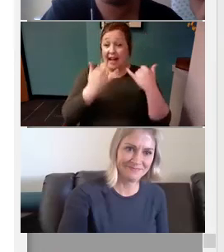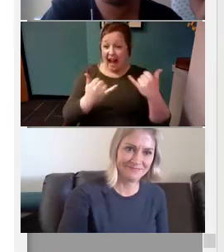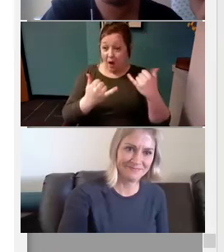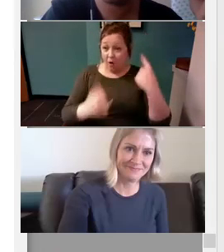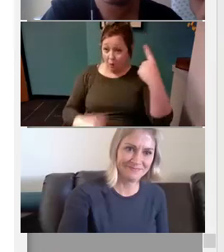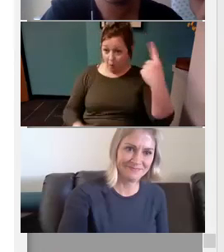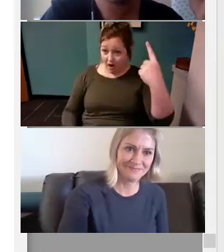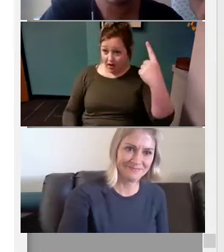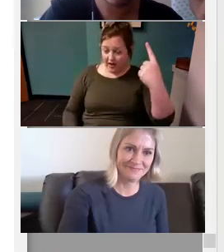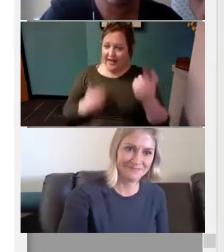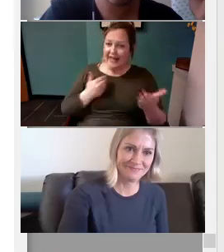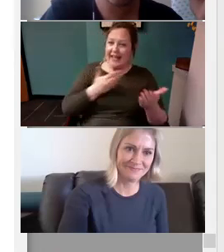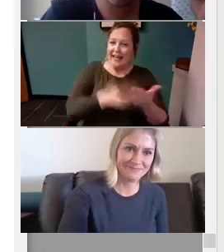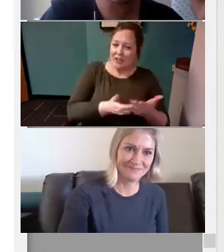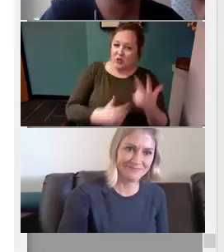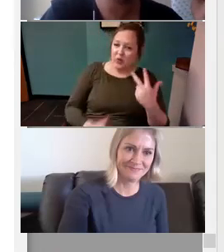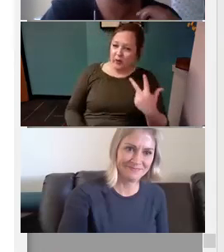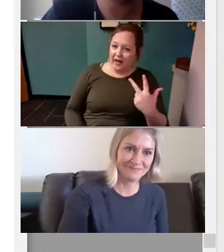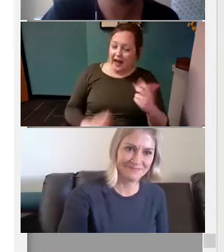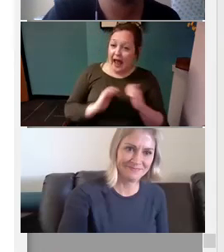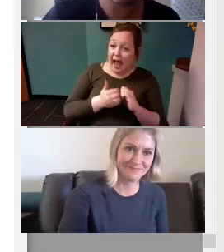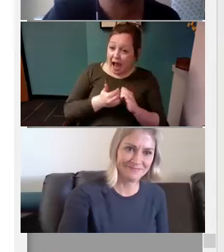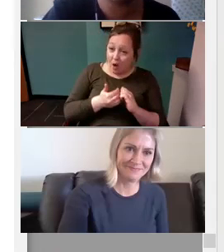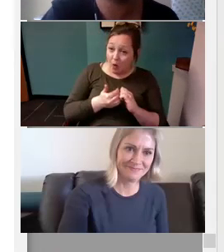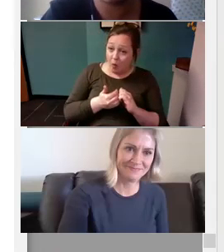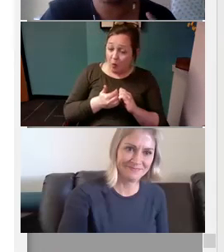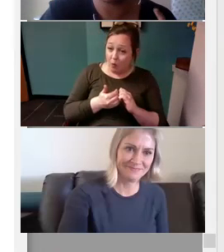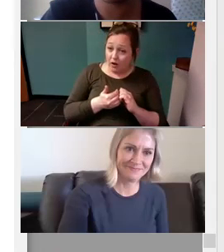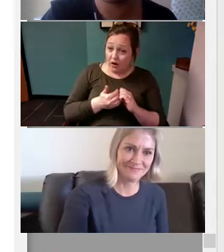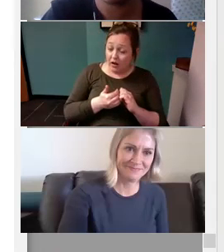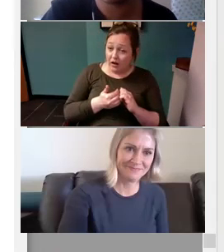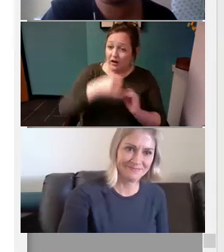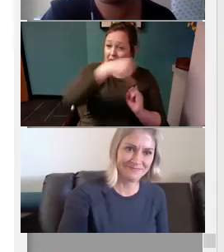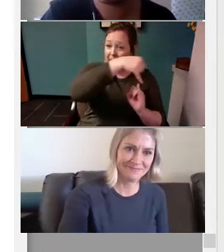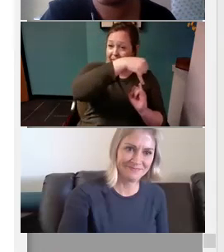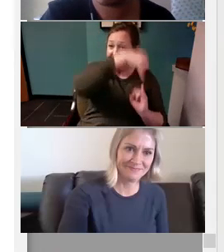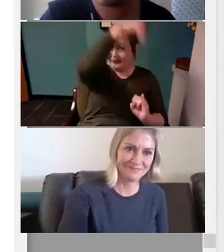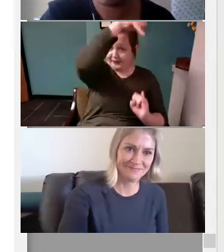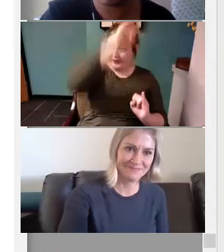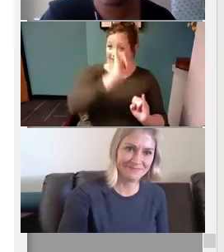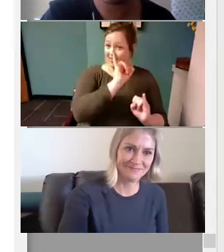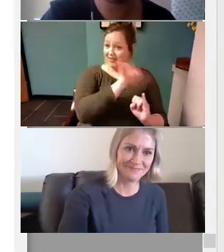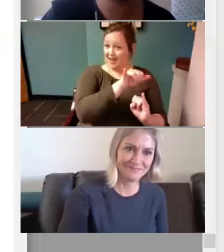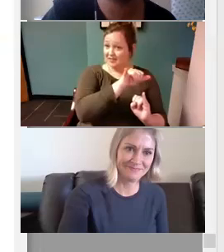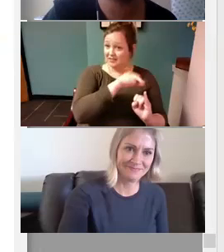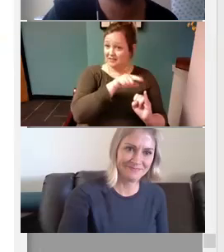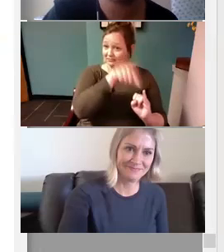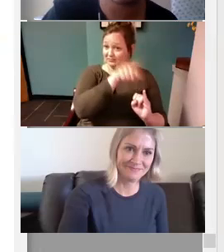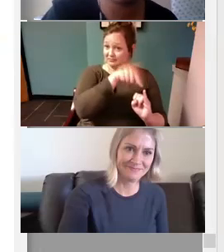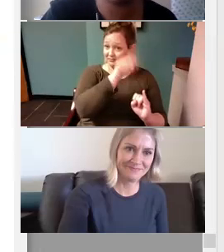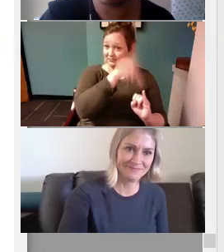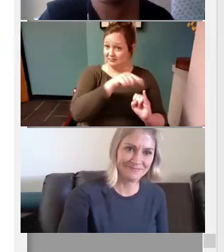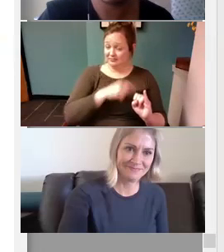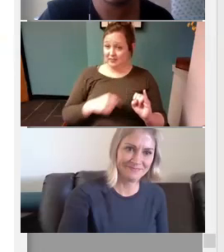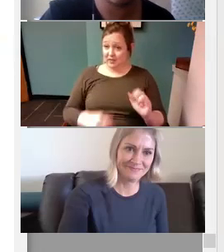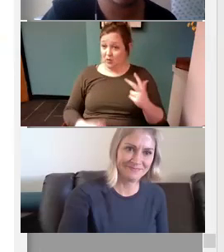3. And I get to 3. And once I get to 3, I know I am done because there are no other nodes here or no other